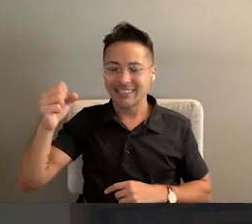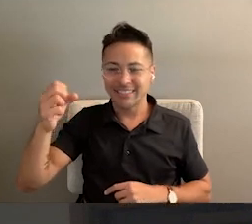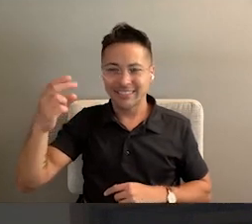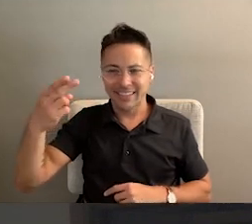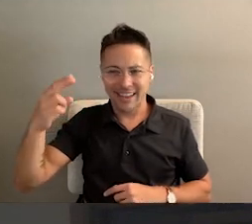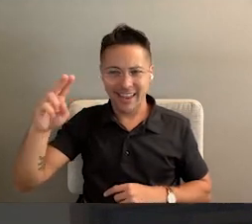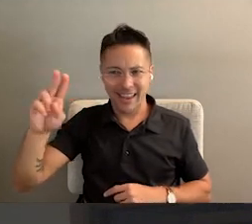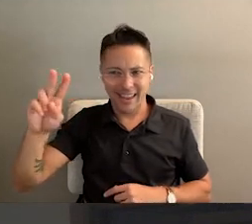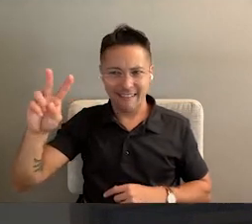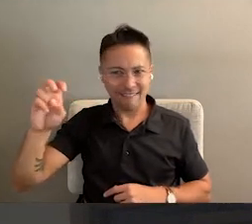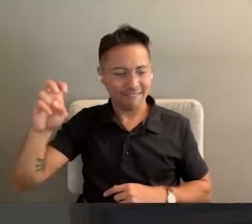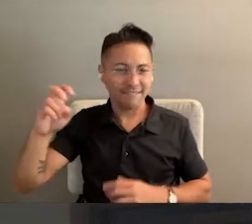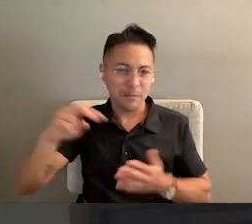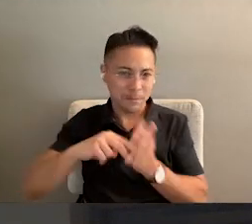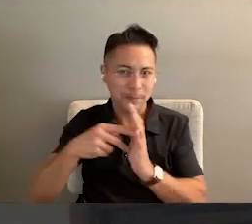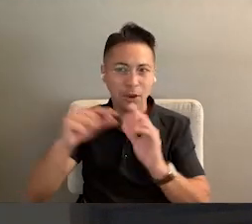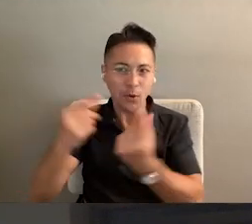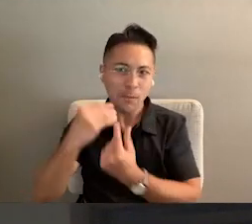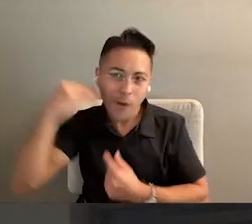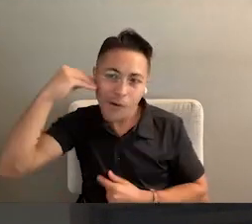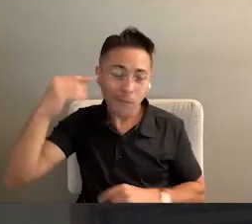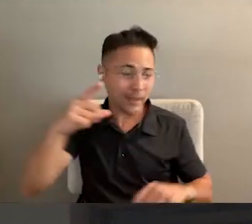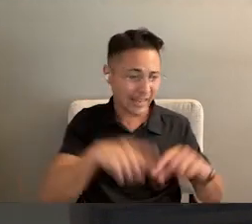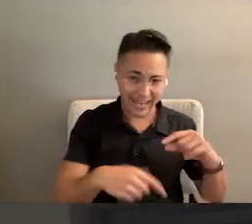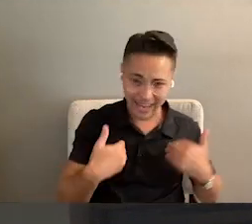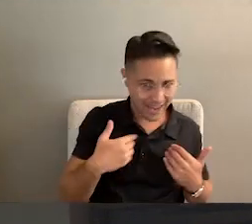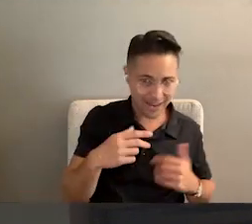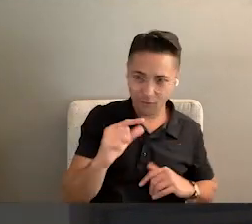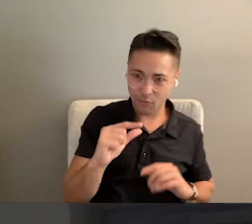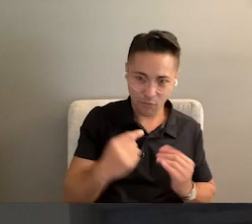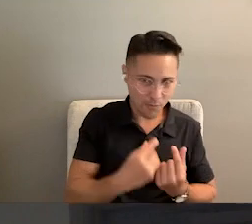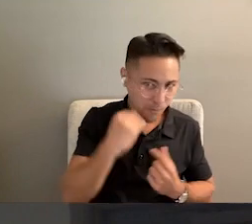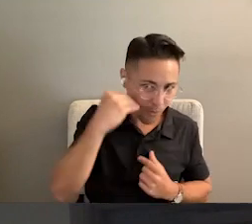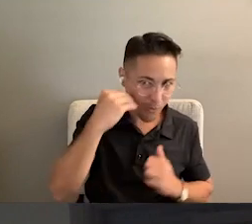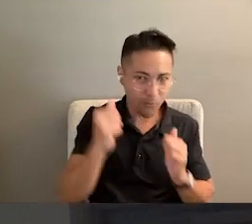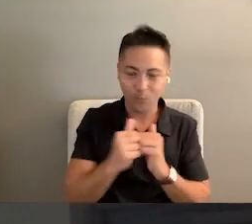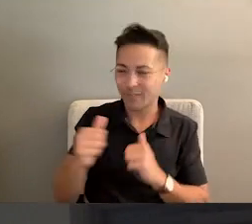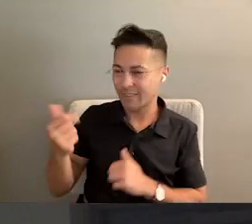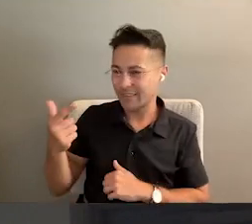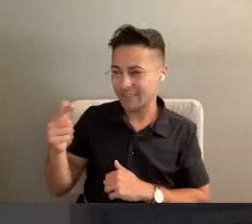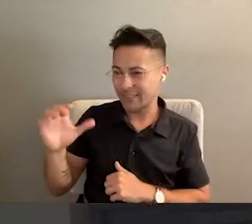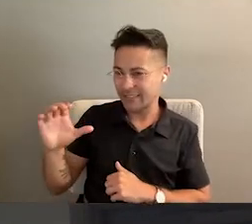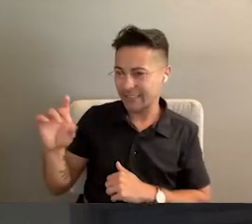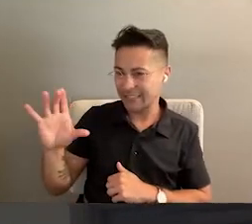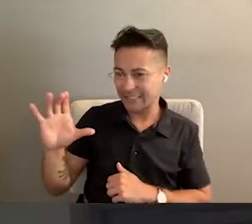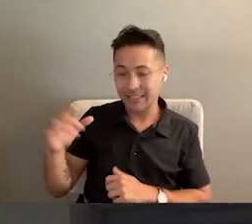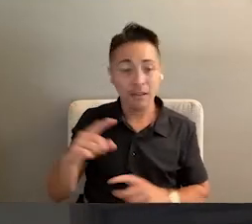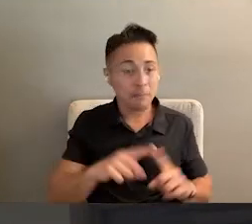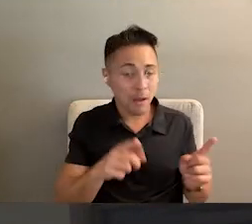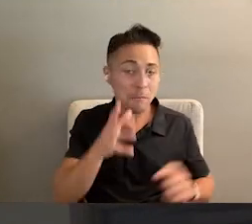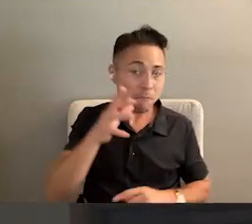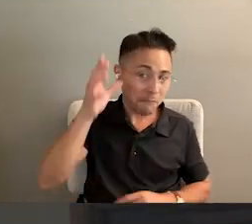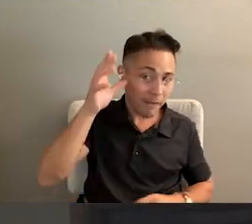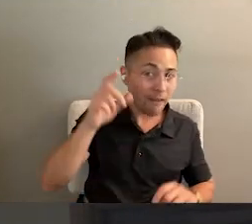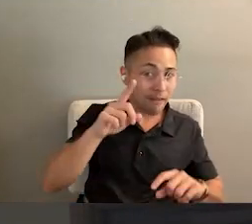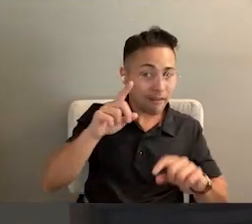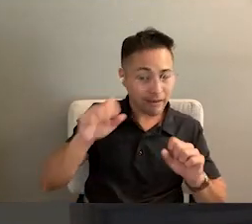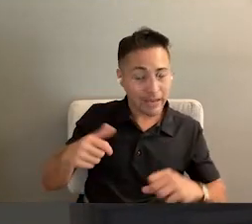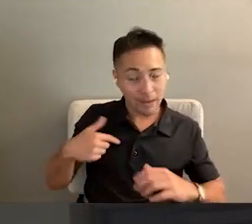ResHab on the waiver means group home. ResHab on CDC Plus does not mean group home. Right? I've already said you can't be group home in CDC.